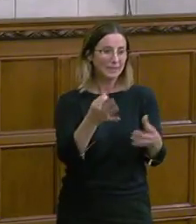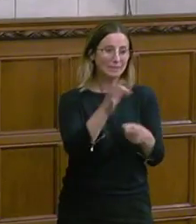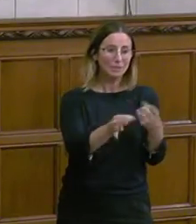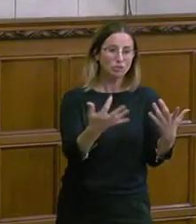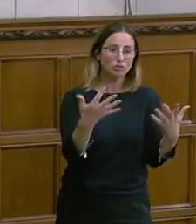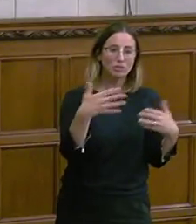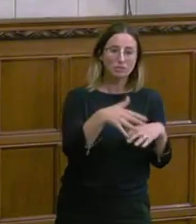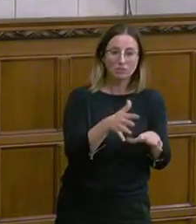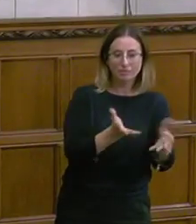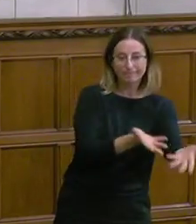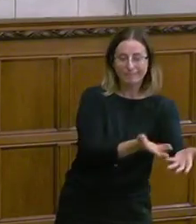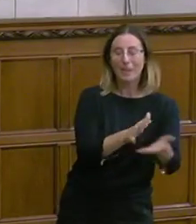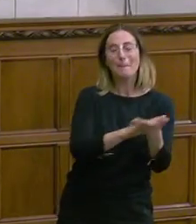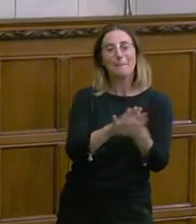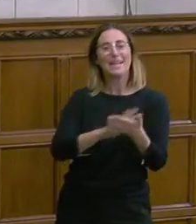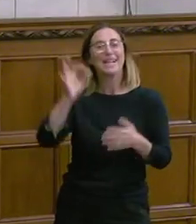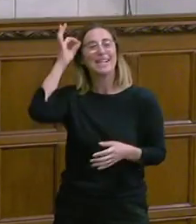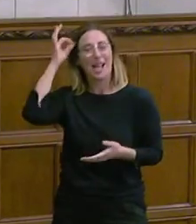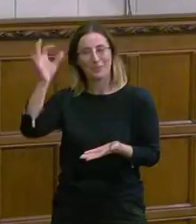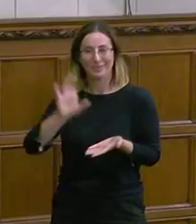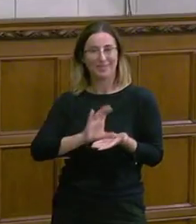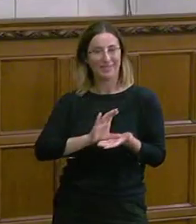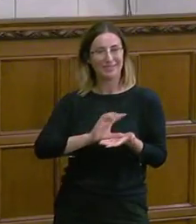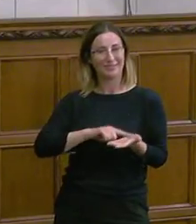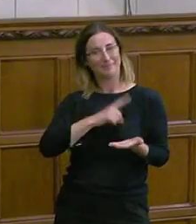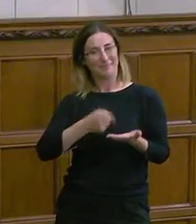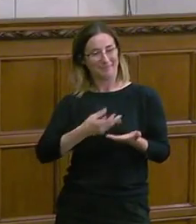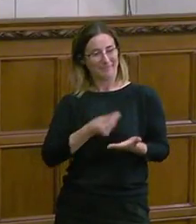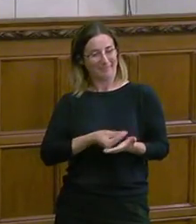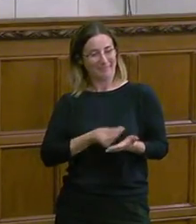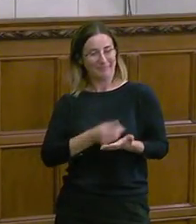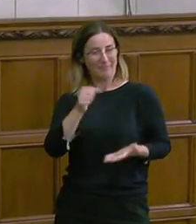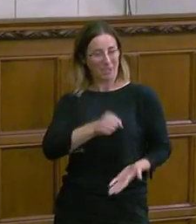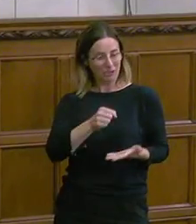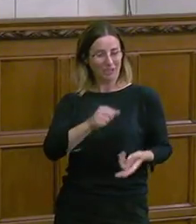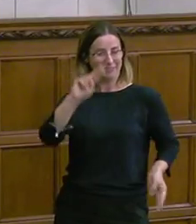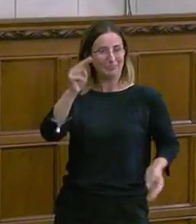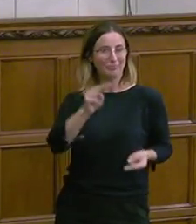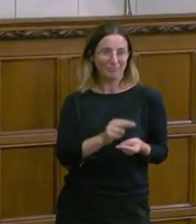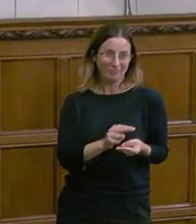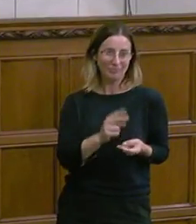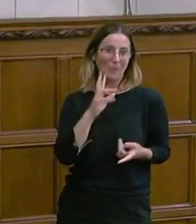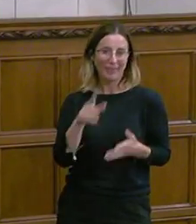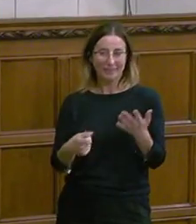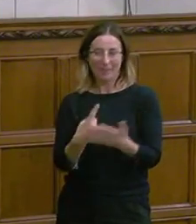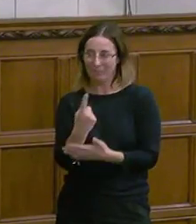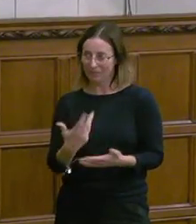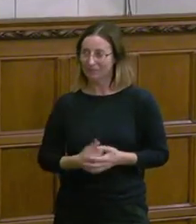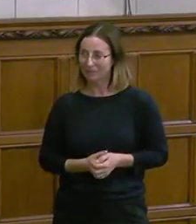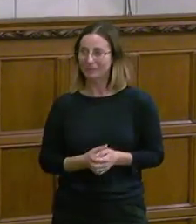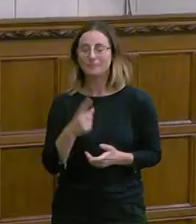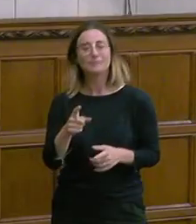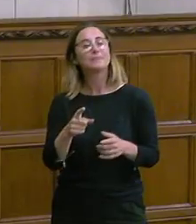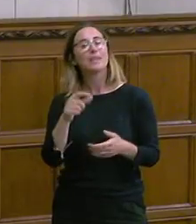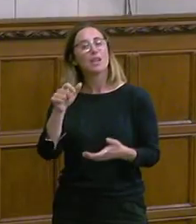is extra pressures on councils' high needs budgets, which we've heard from many colleagues today. The Secretary of State recently